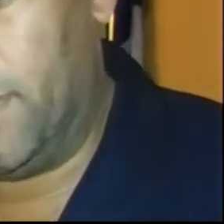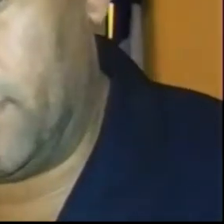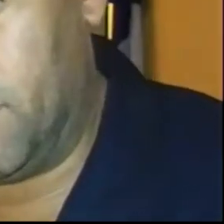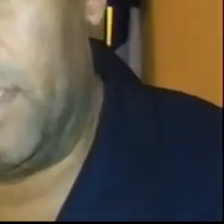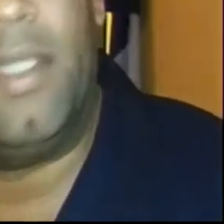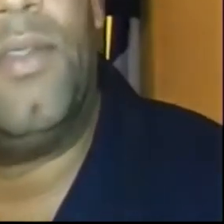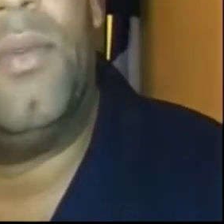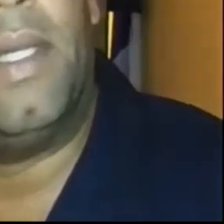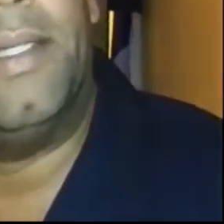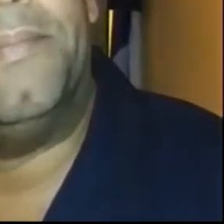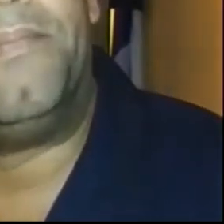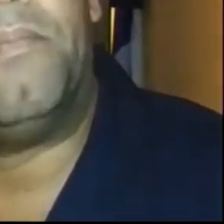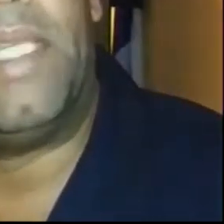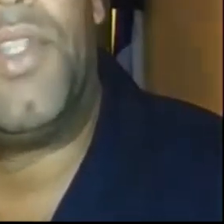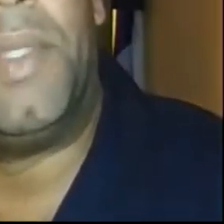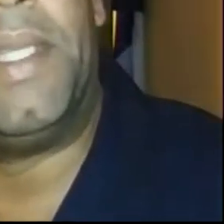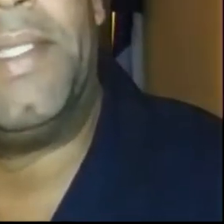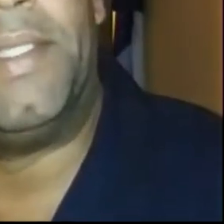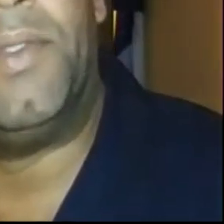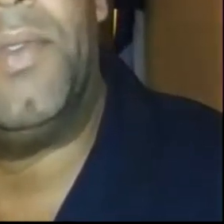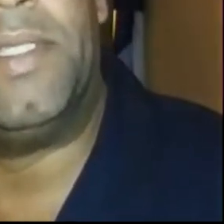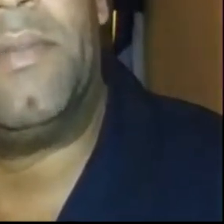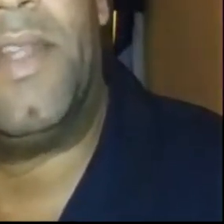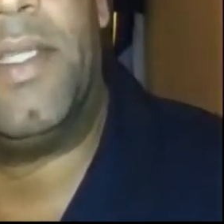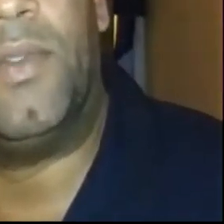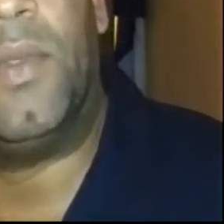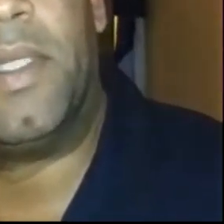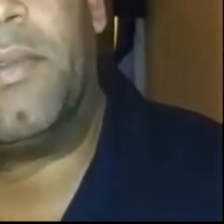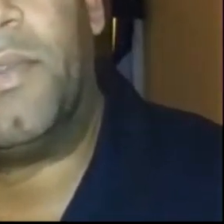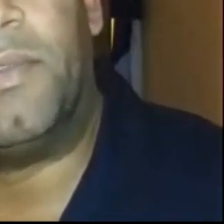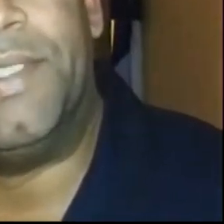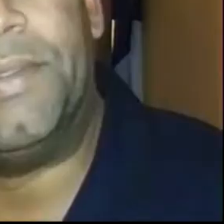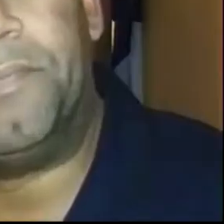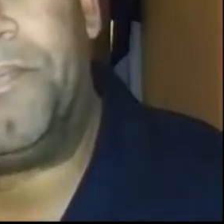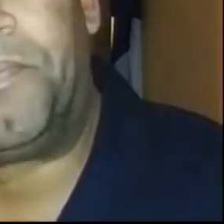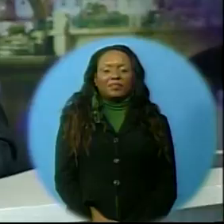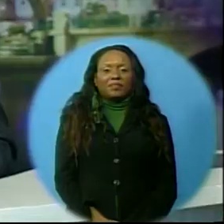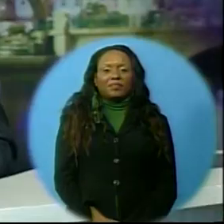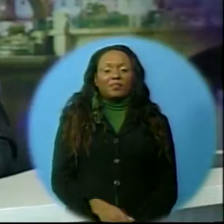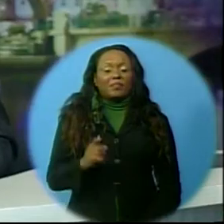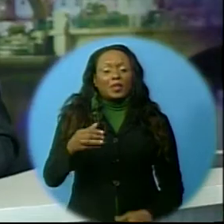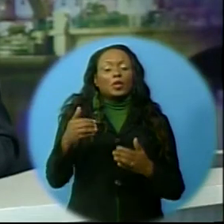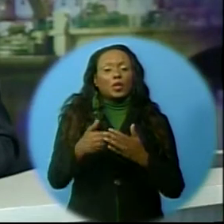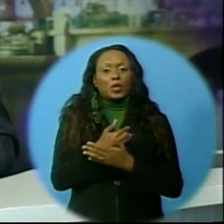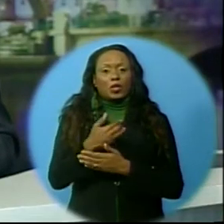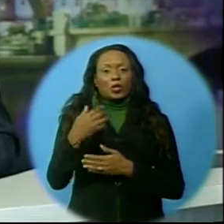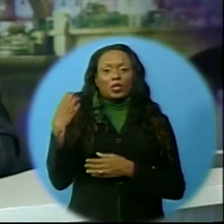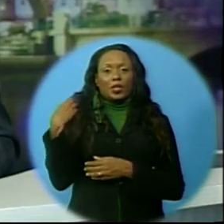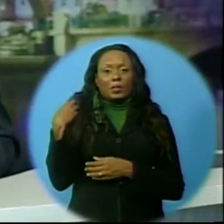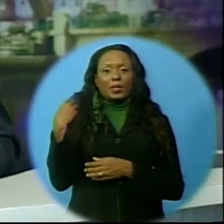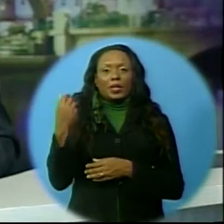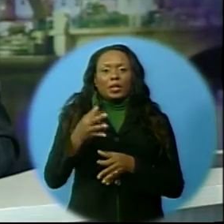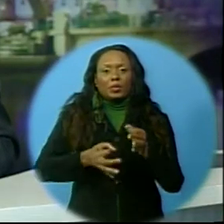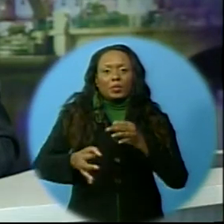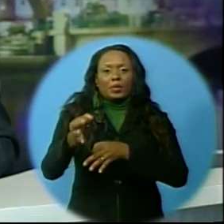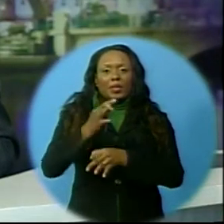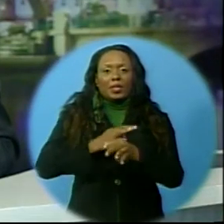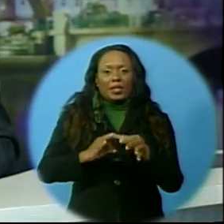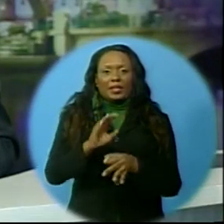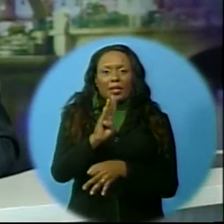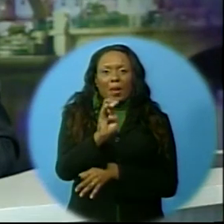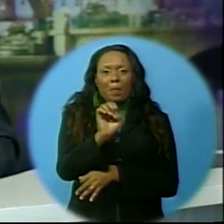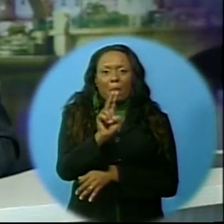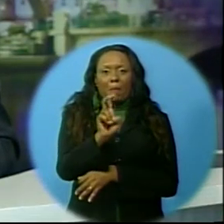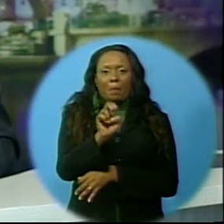and otherwise, and we need to make sure we can continue doing some very good work for the region. Mr. Seeley replaces Beverly